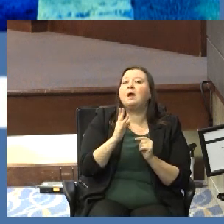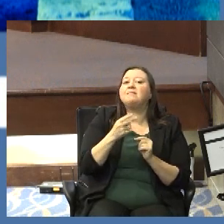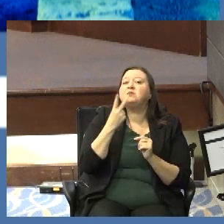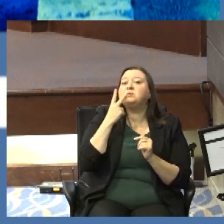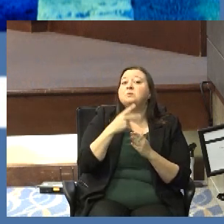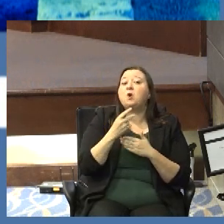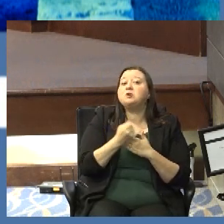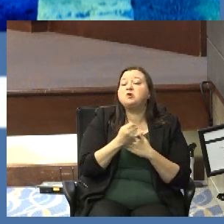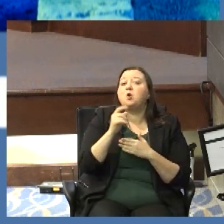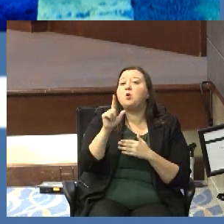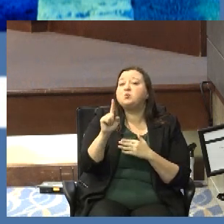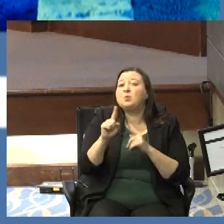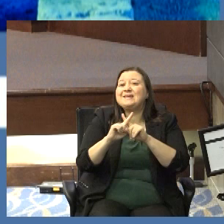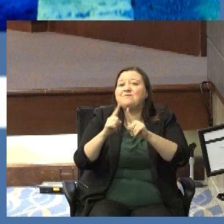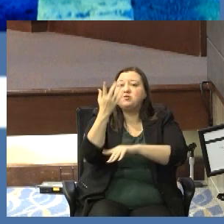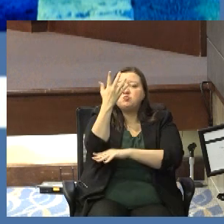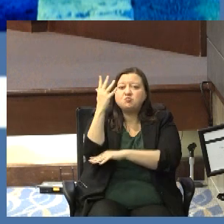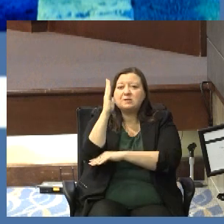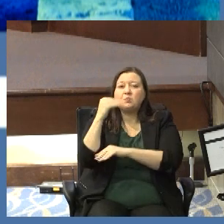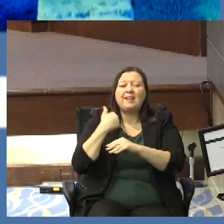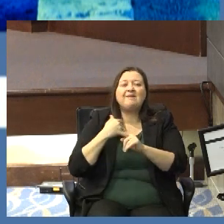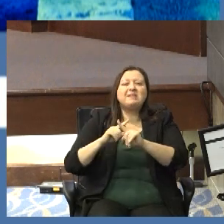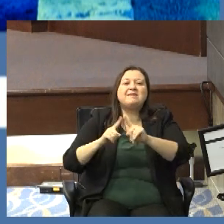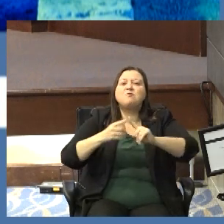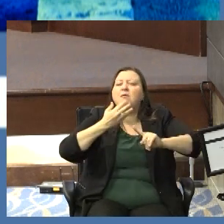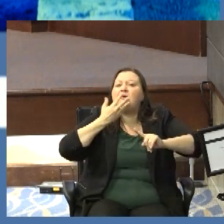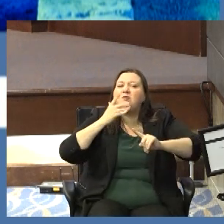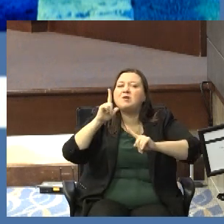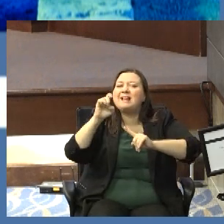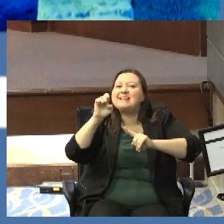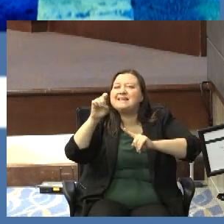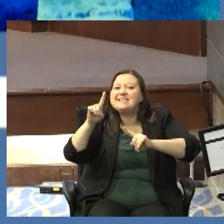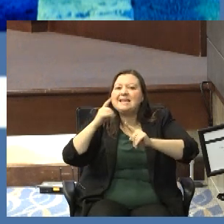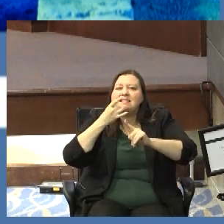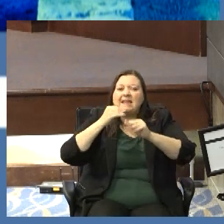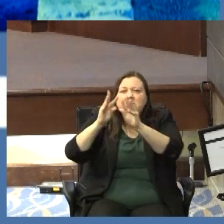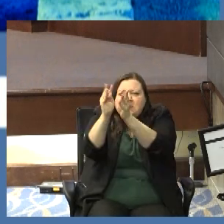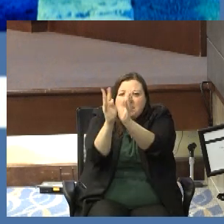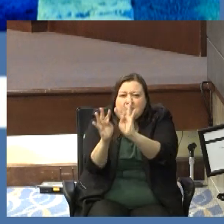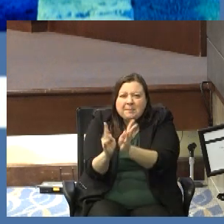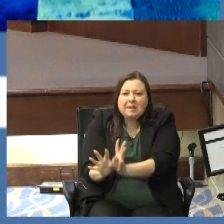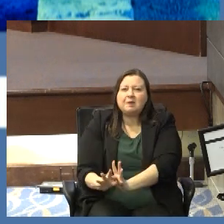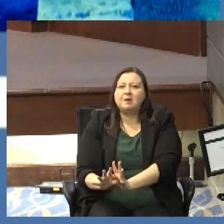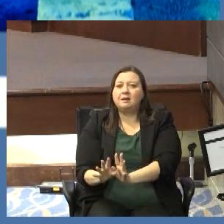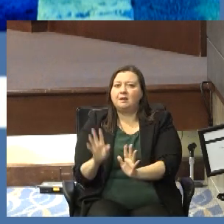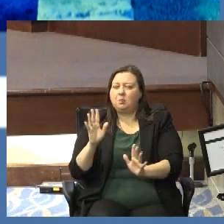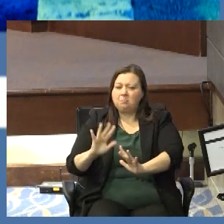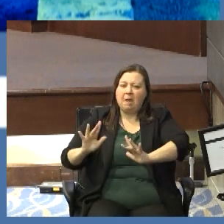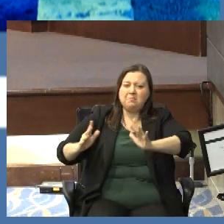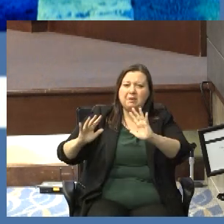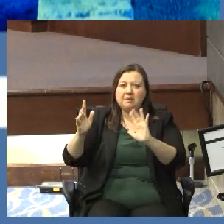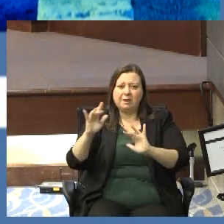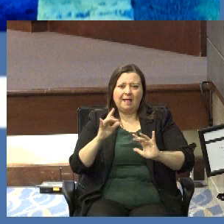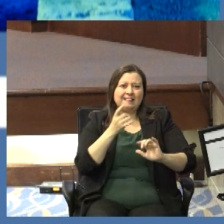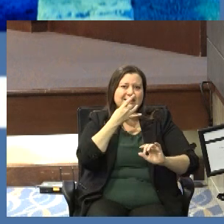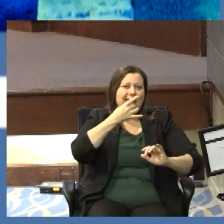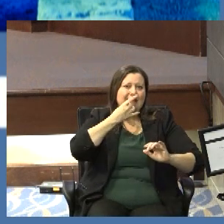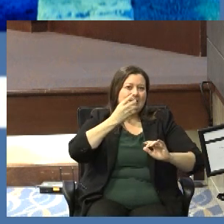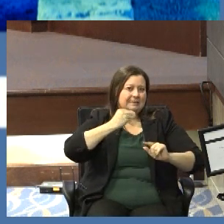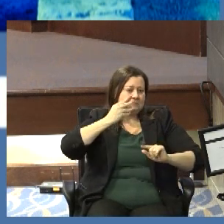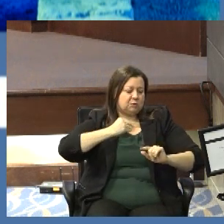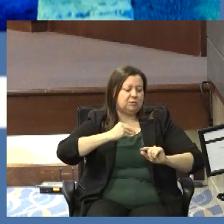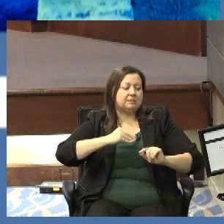where 21 trees are going to have different colors of LED uplighting in them. To create that light